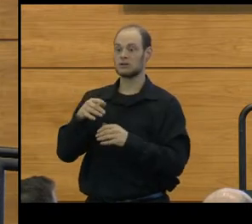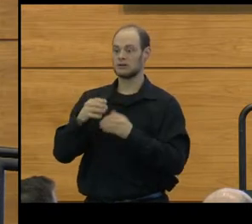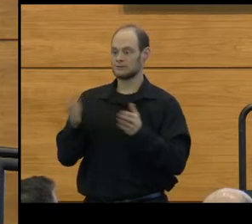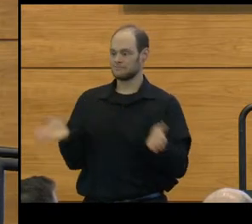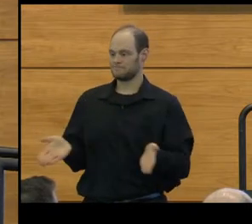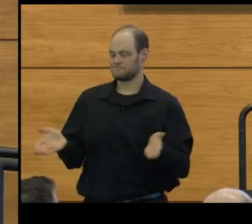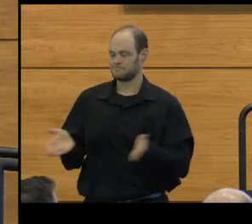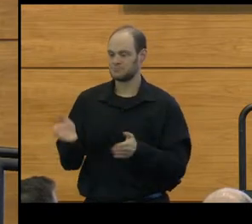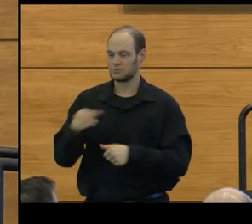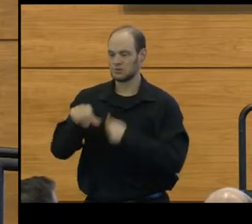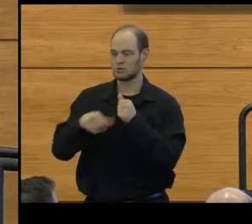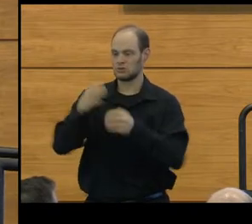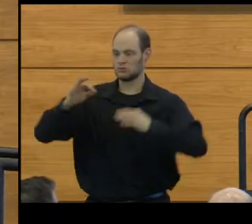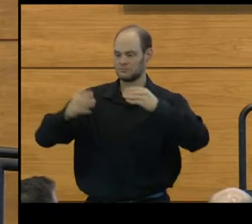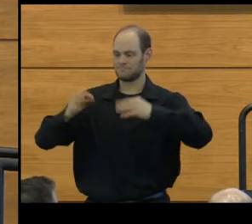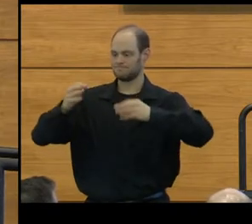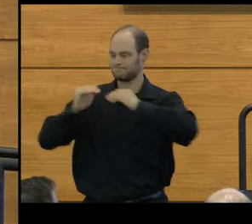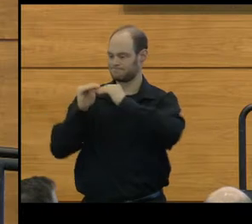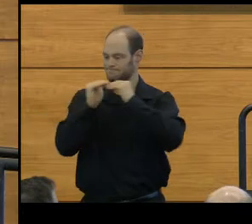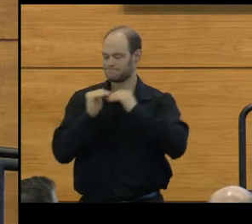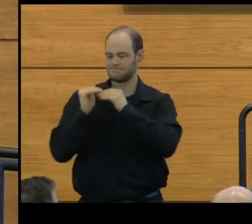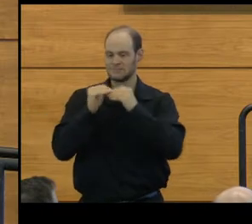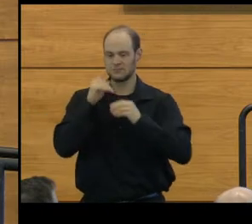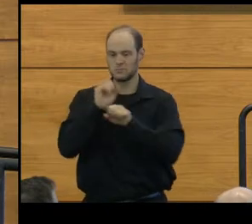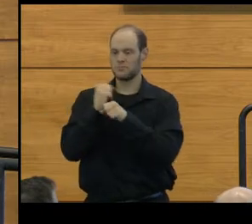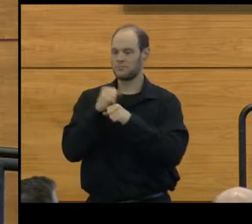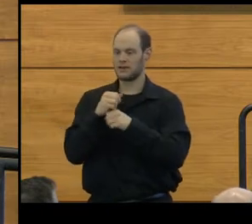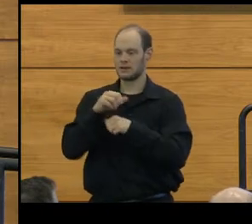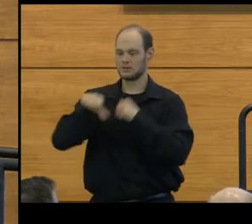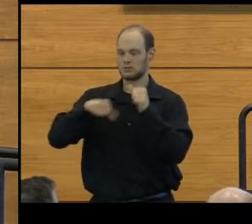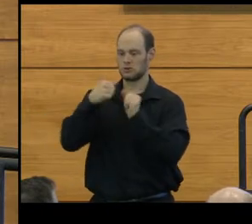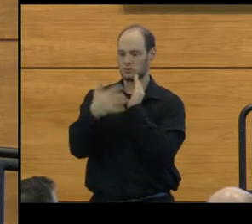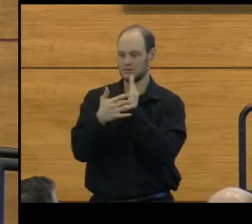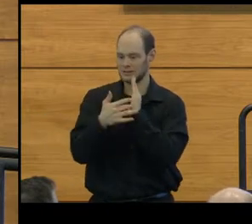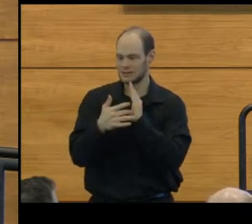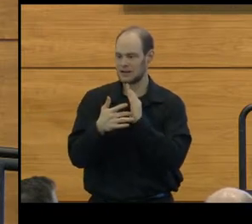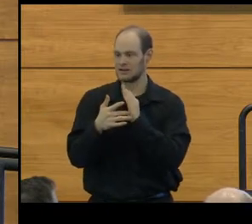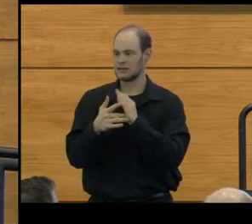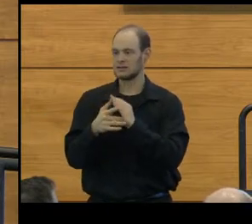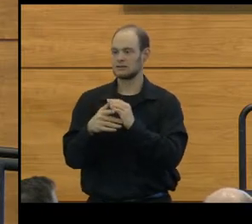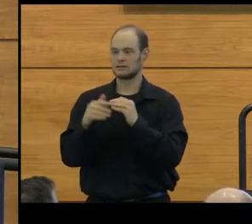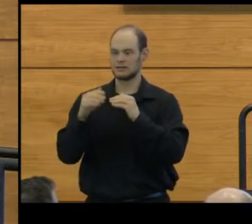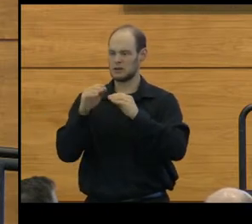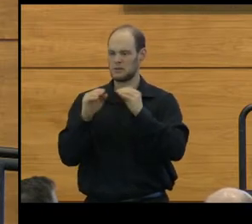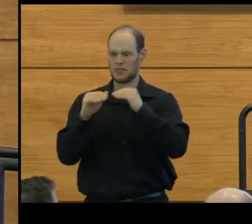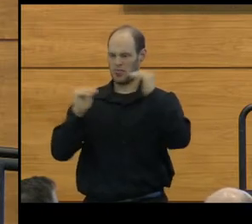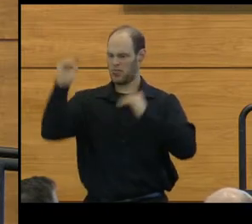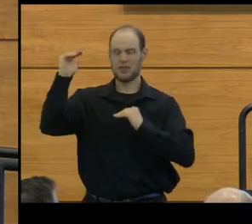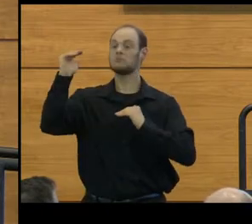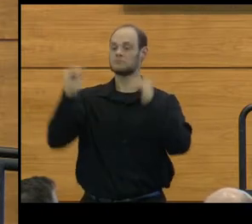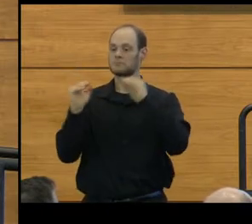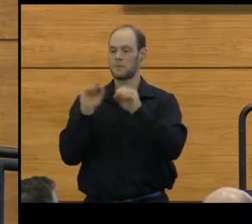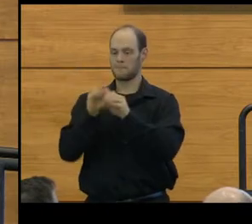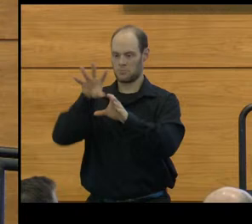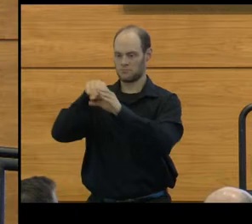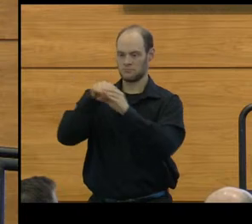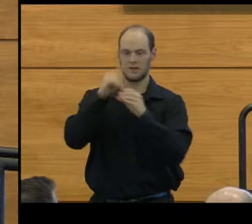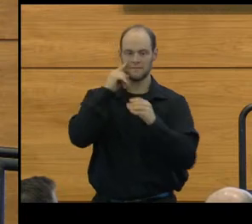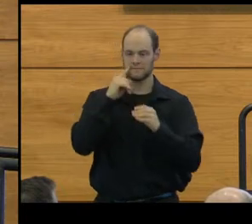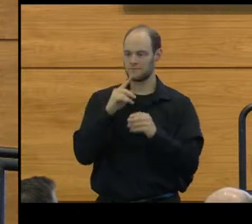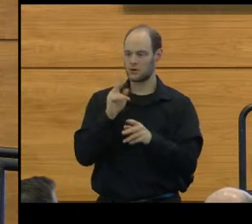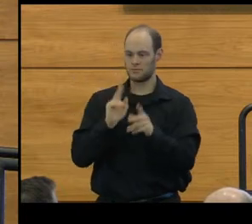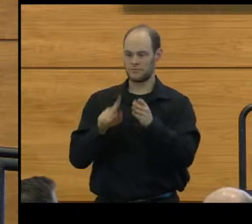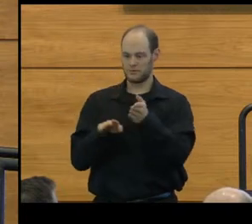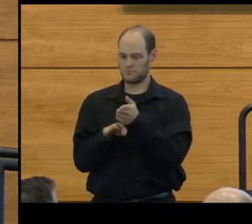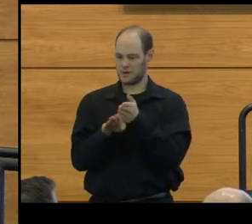justice through scholarly efforts to make social technologies less biased and more inclusive for